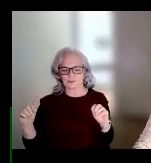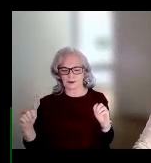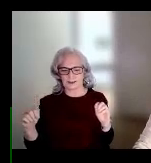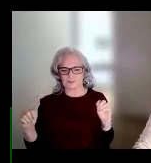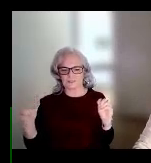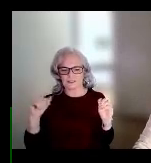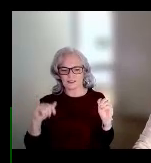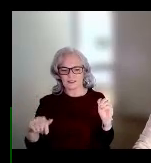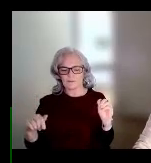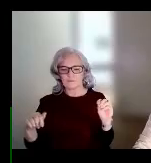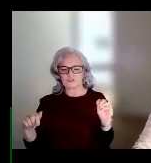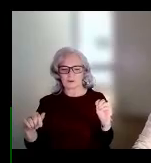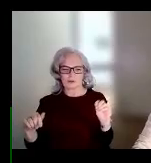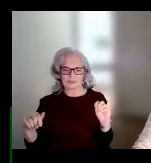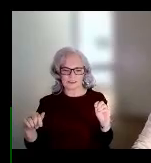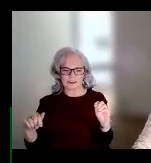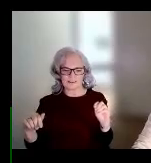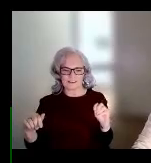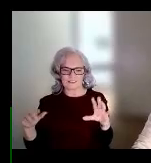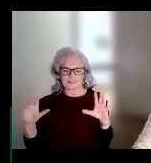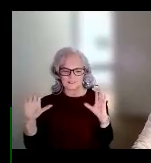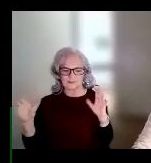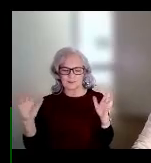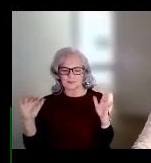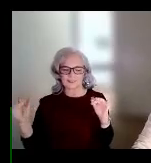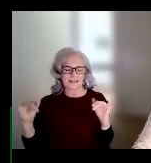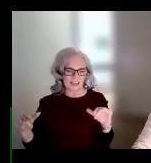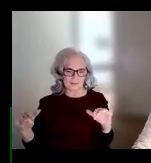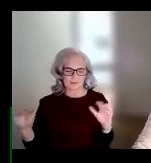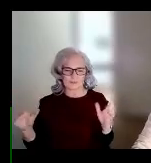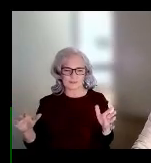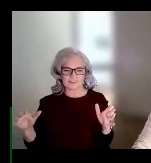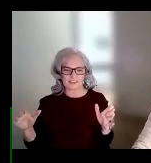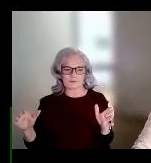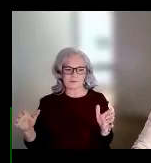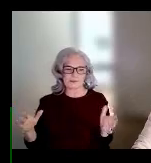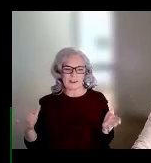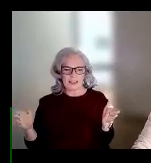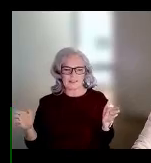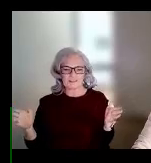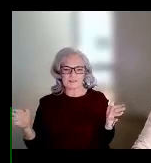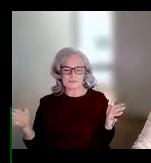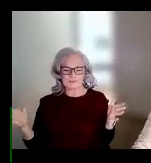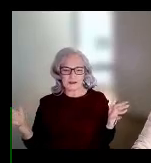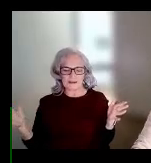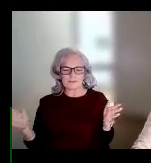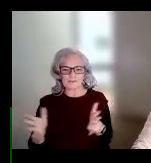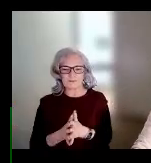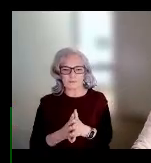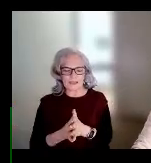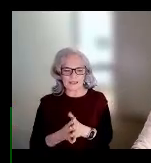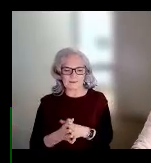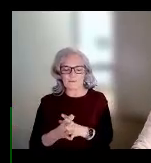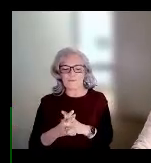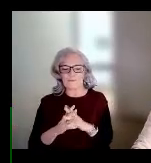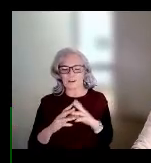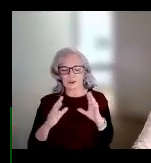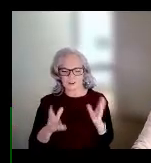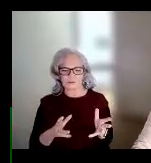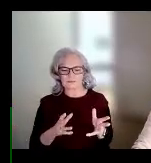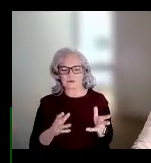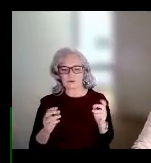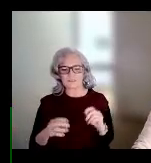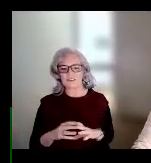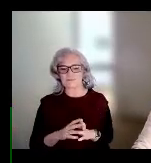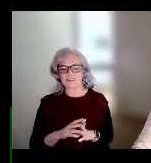all clustered around metropolitan areas, so the state capitals, for example. But as you may be aware, a